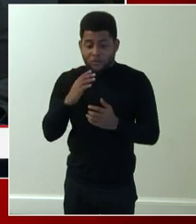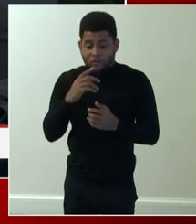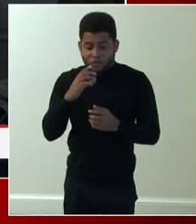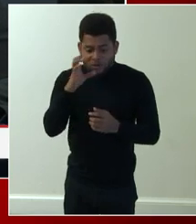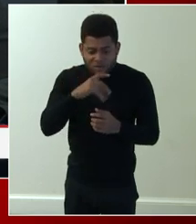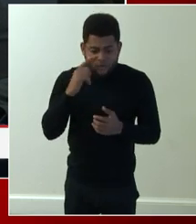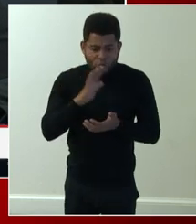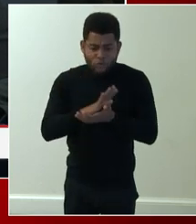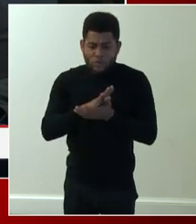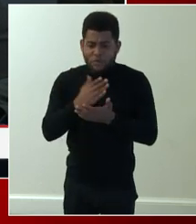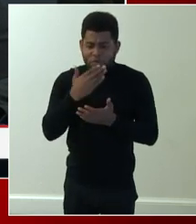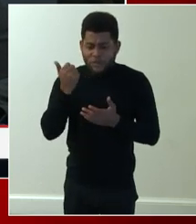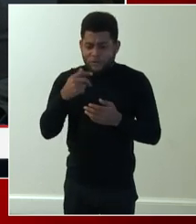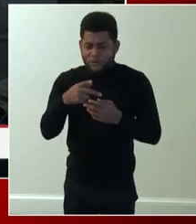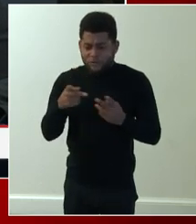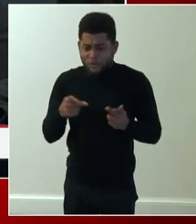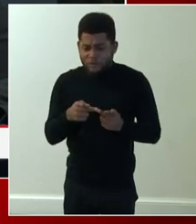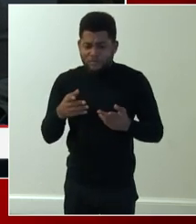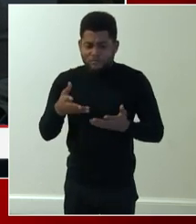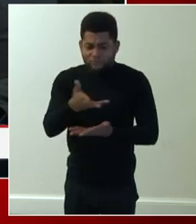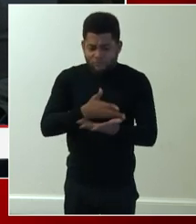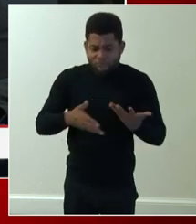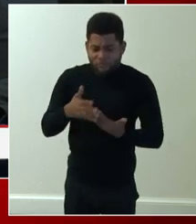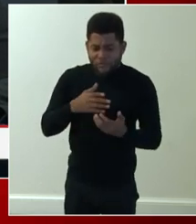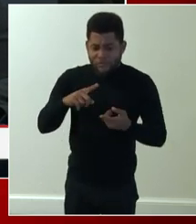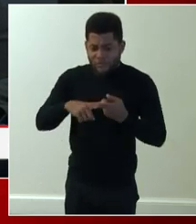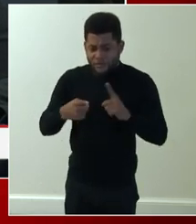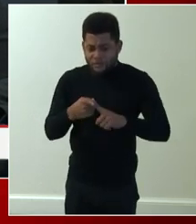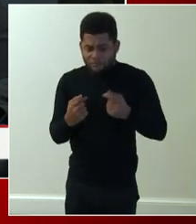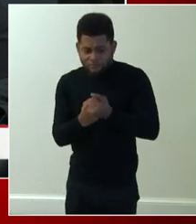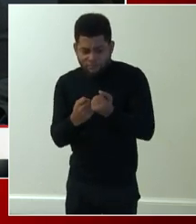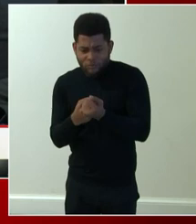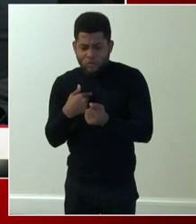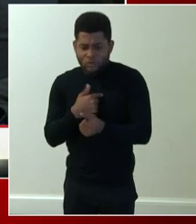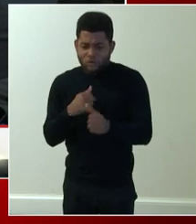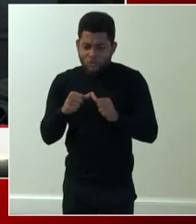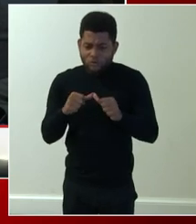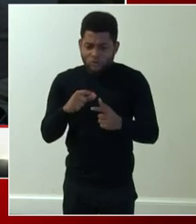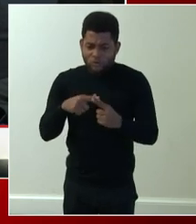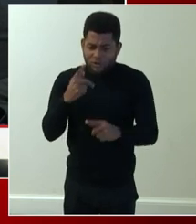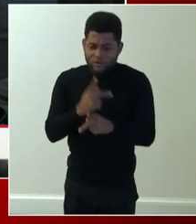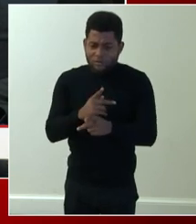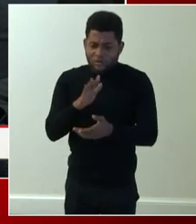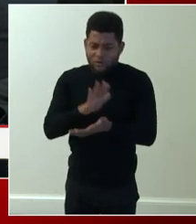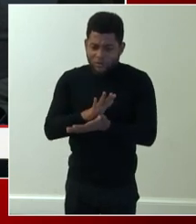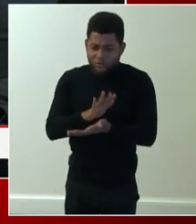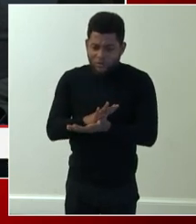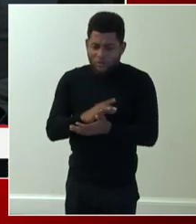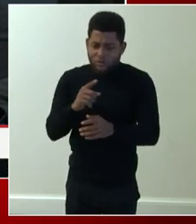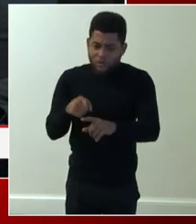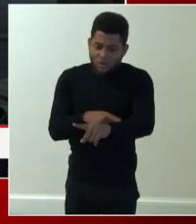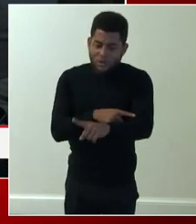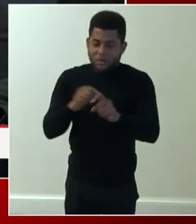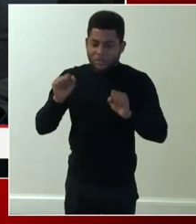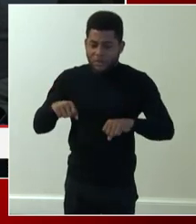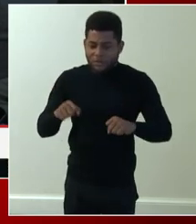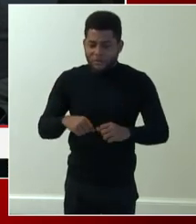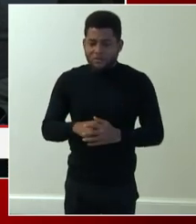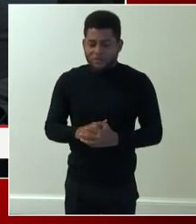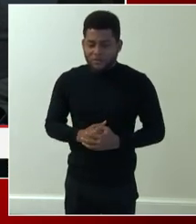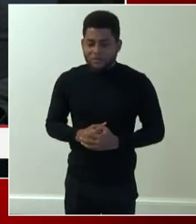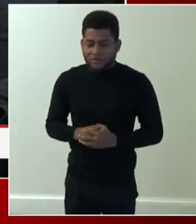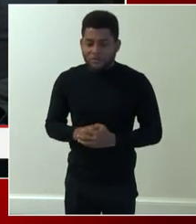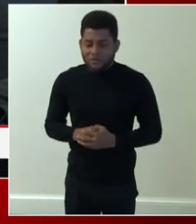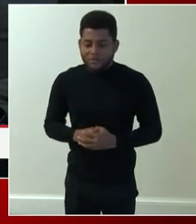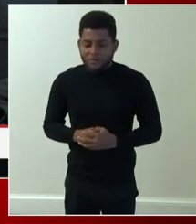to be right now and to learn and be supported. And we will continue to keep them in school and support them along the way as we close